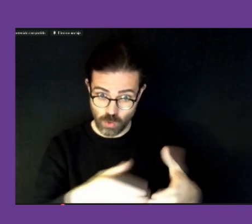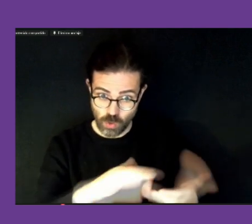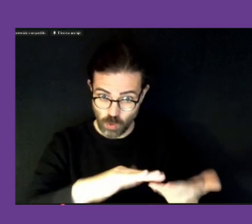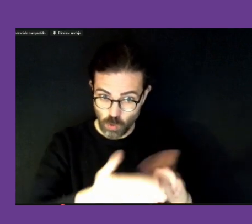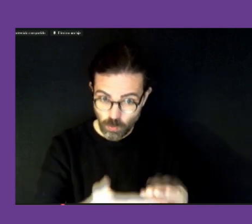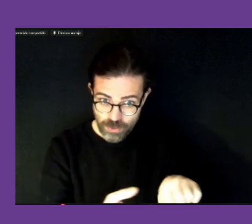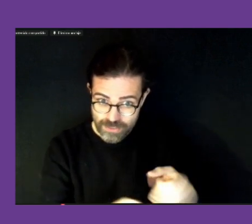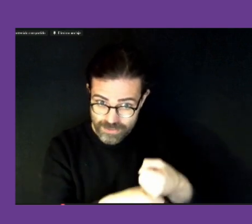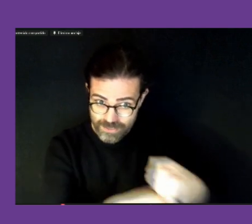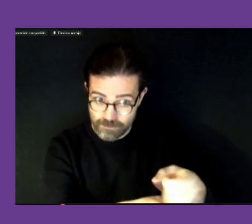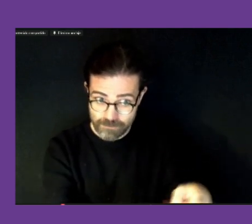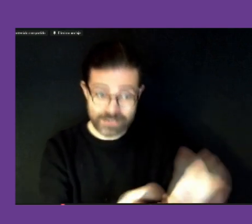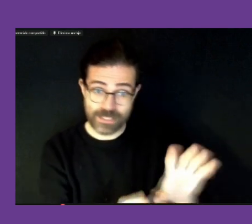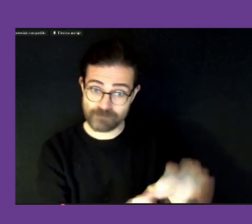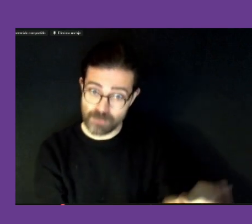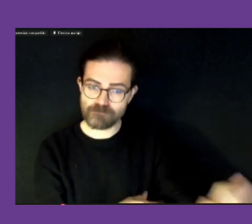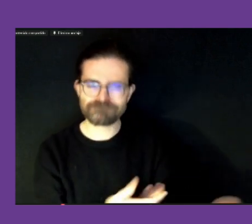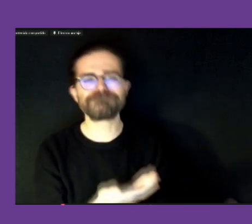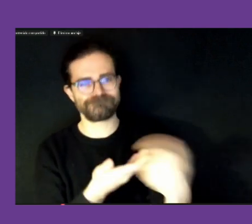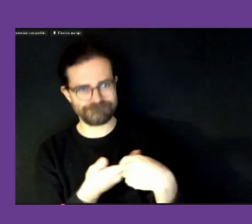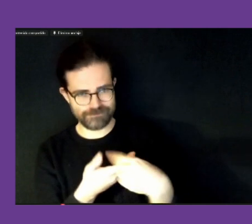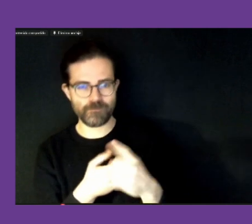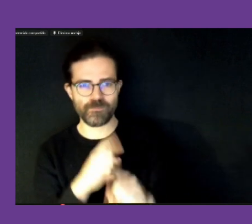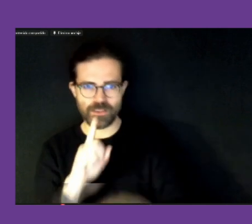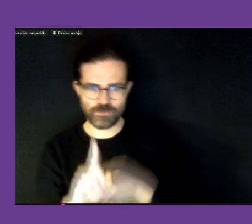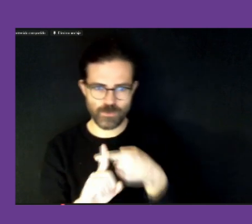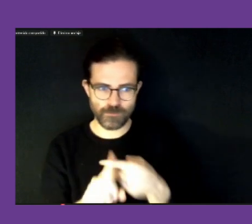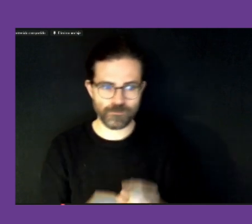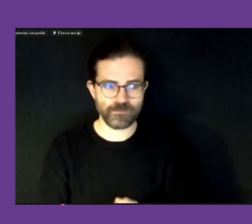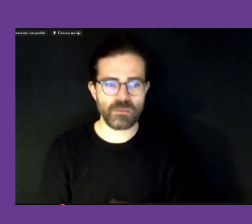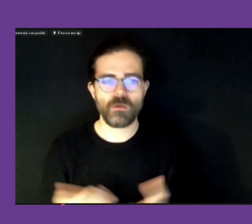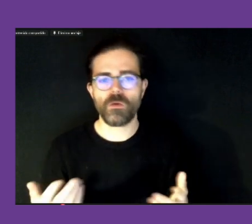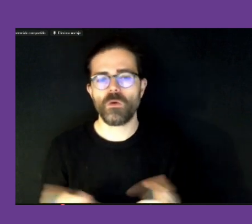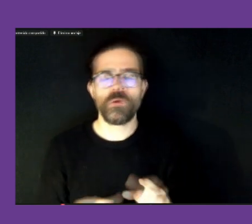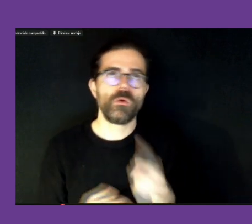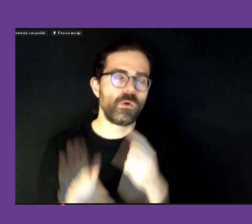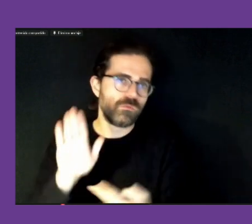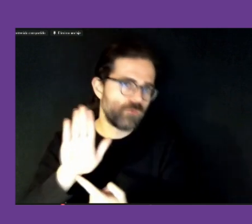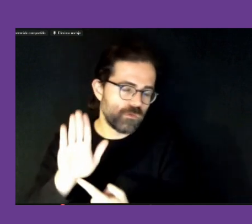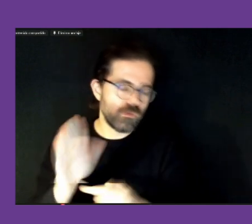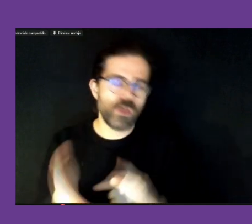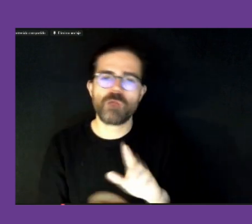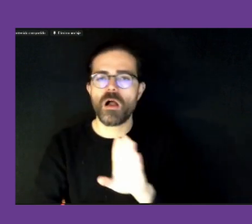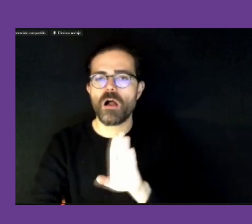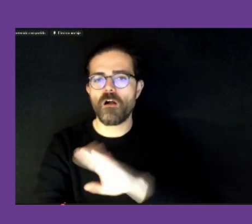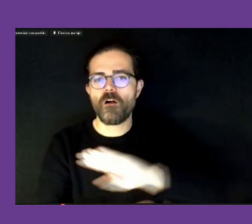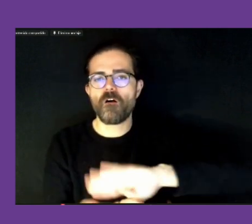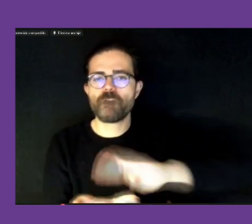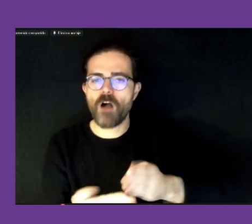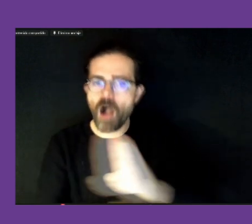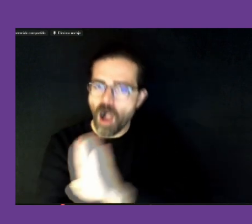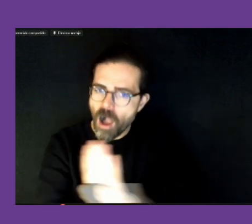organizations that work in the disability rights field, such as ESPD or even Fundación Once as well. So our aim